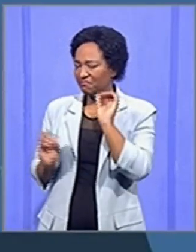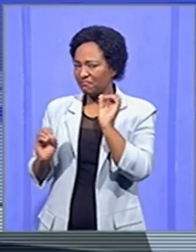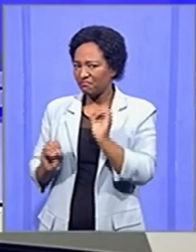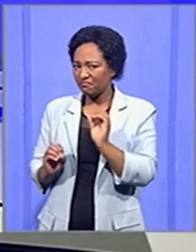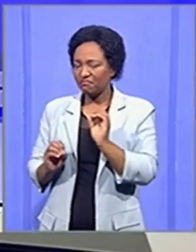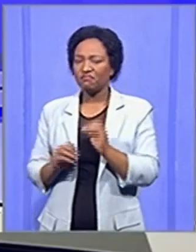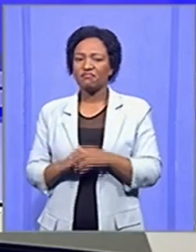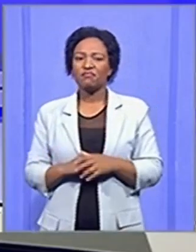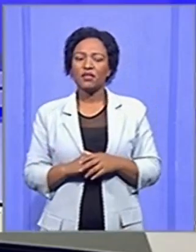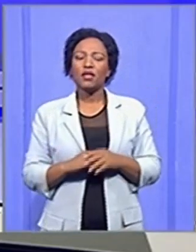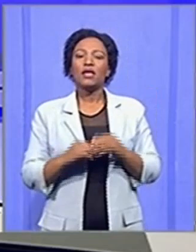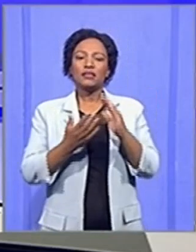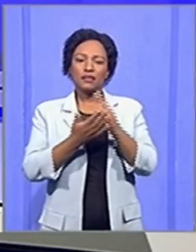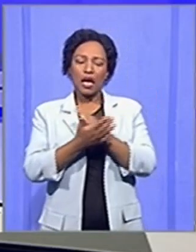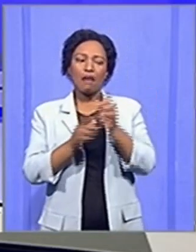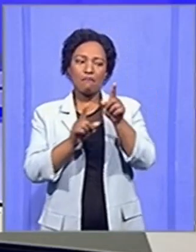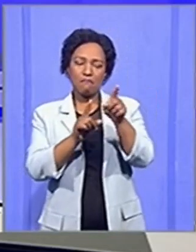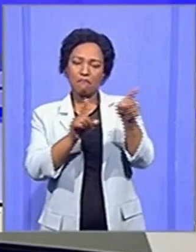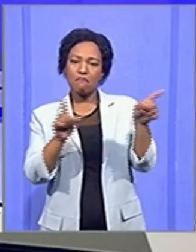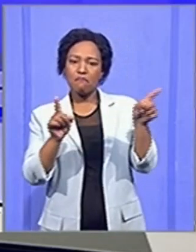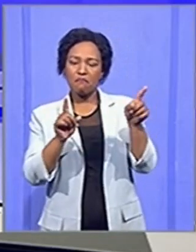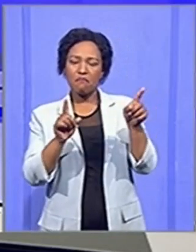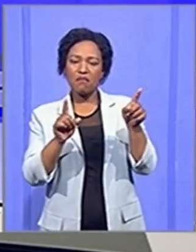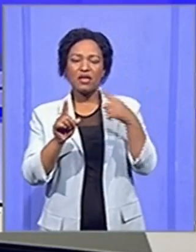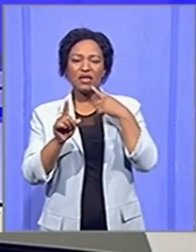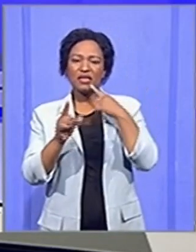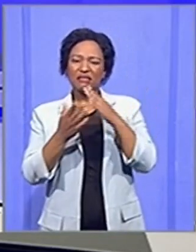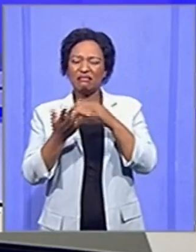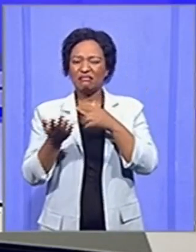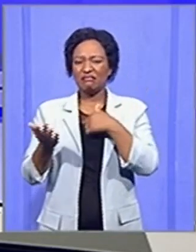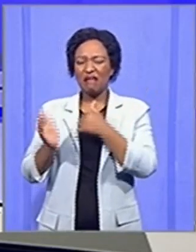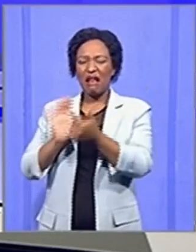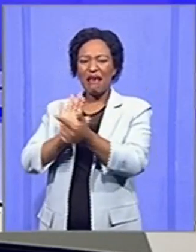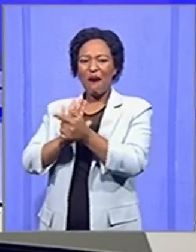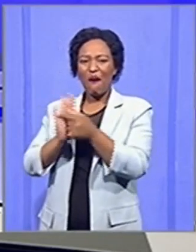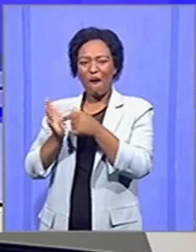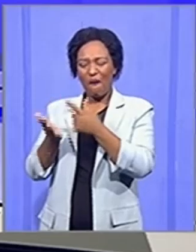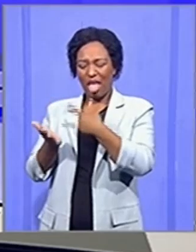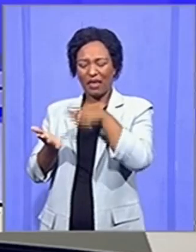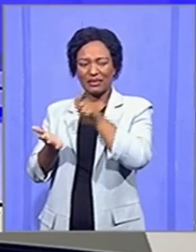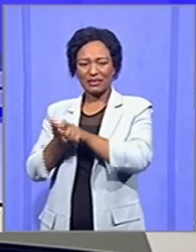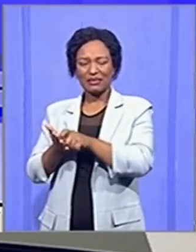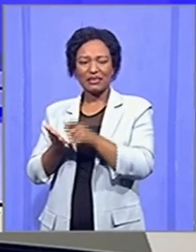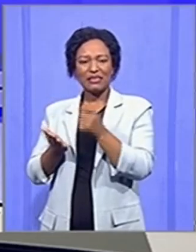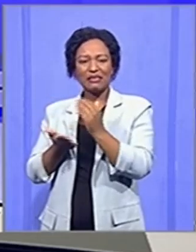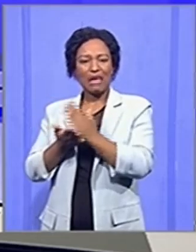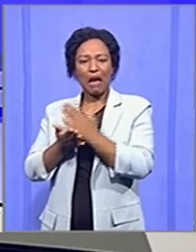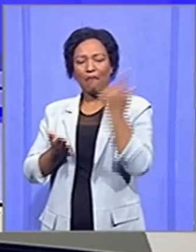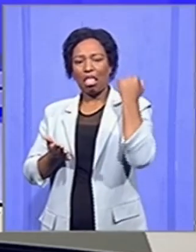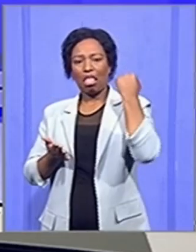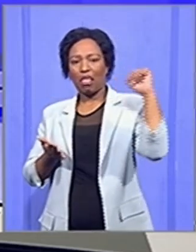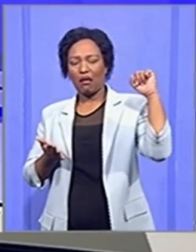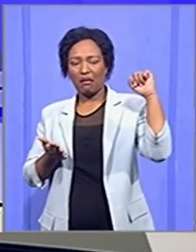Go na le maphata a le mmalwa a bontshitseng ke mo kgatlhanong le go saeniwa ga molao o.